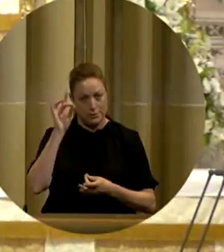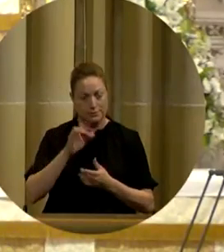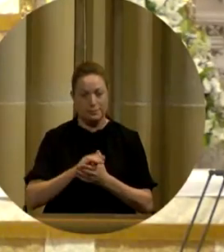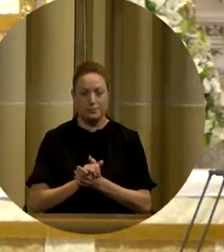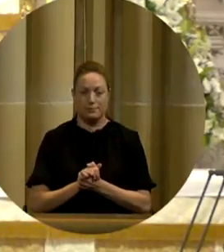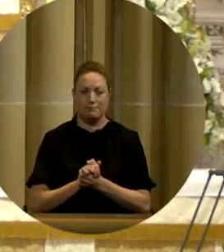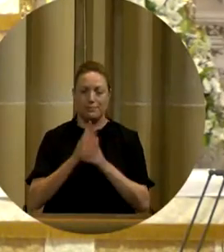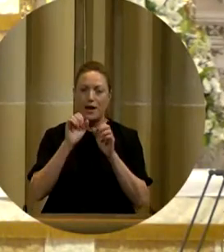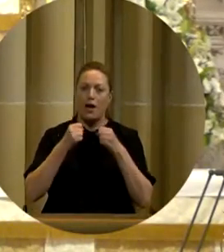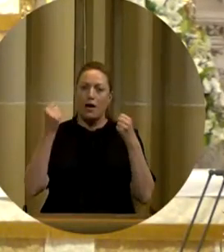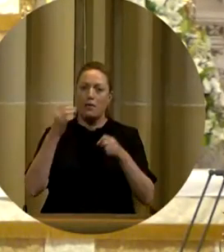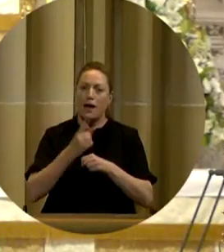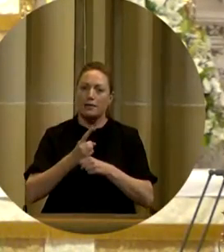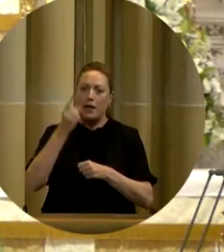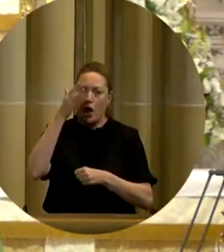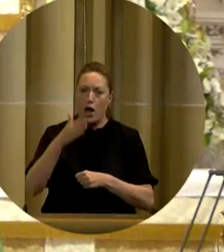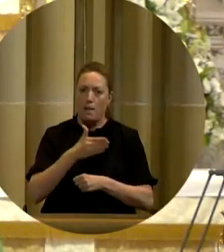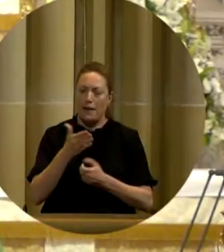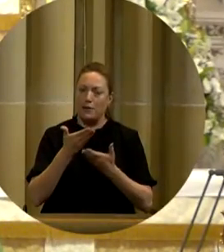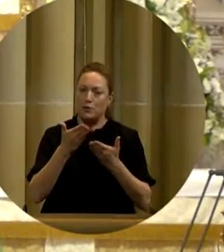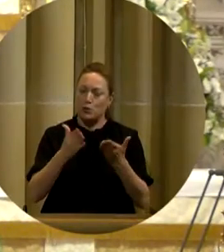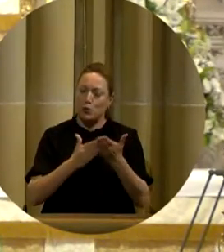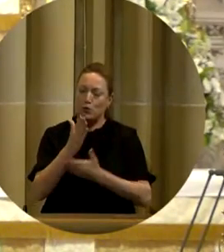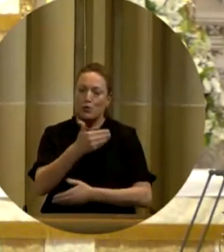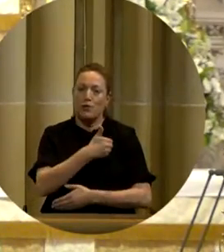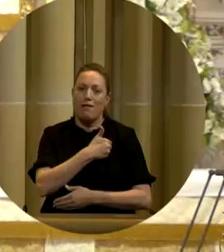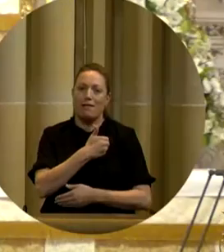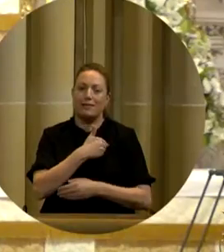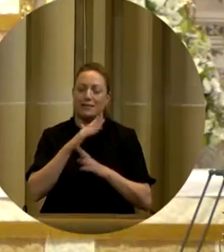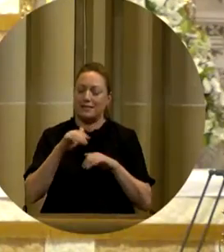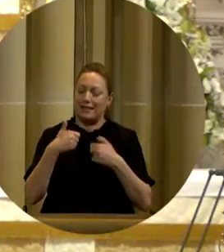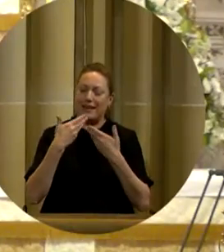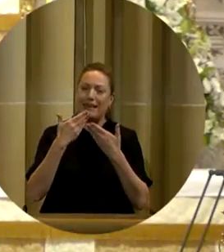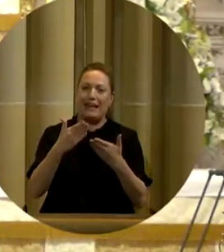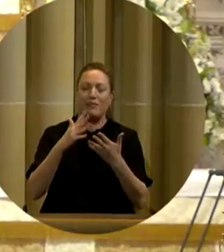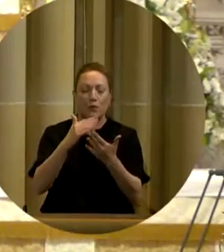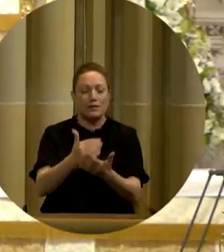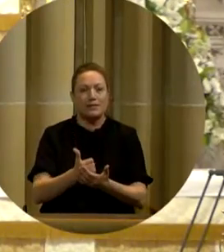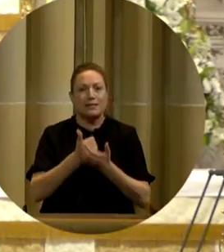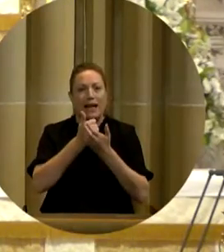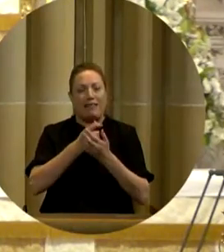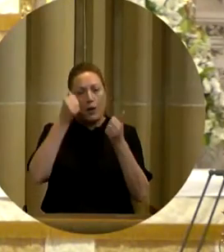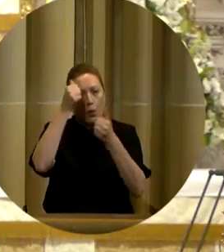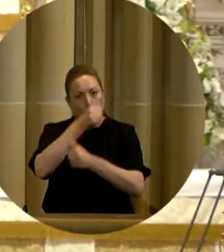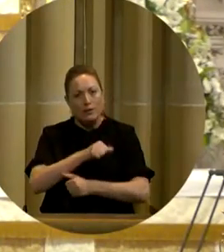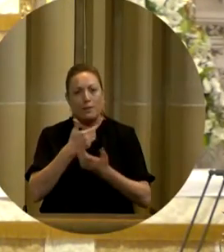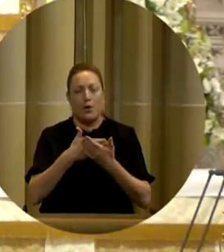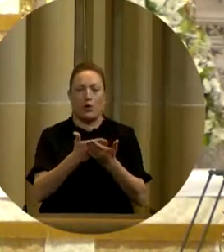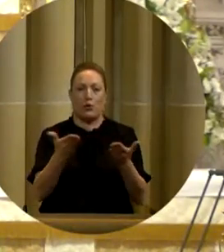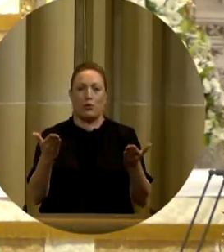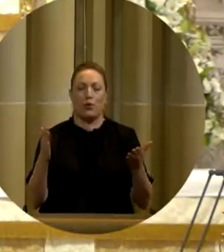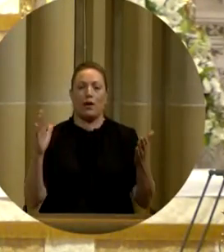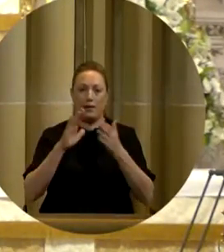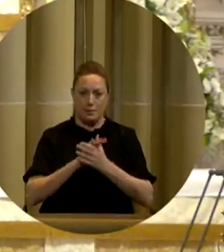May Almighty God bless you in his kindness and pour out saving wisdom upon you.